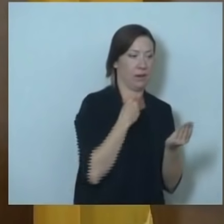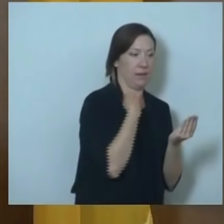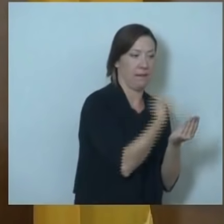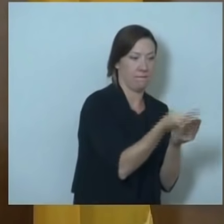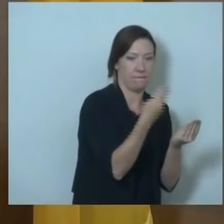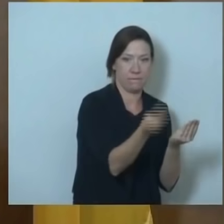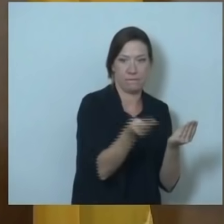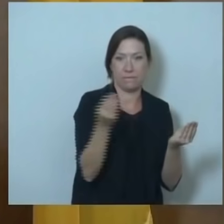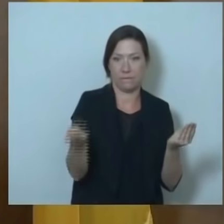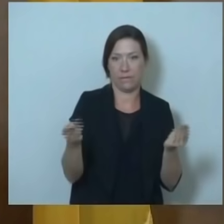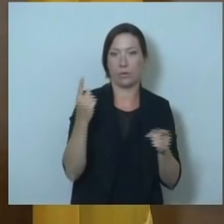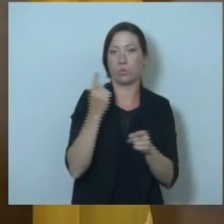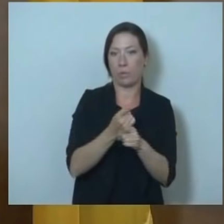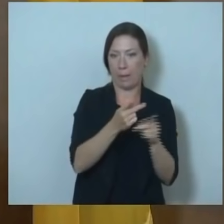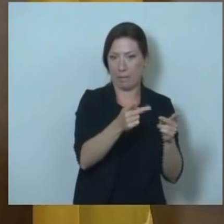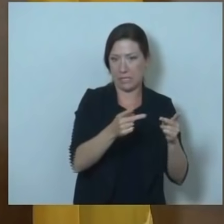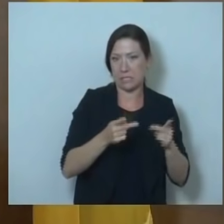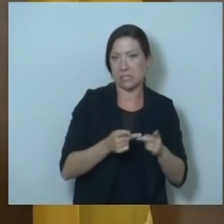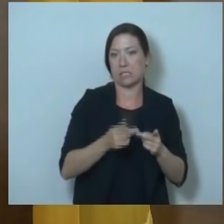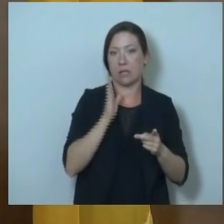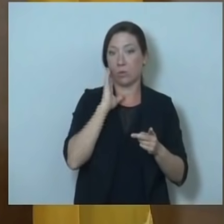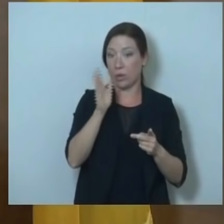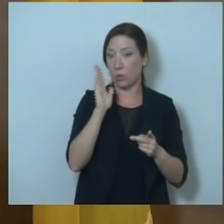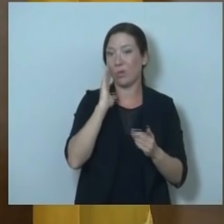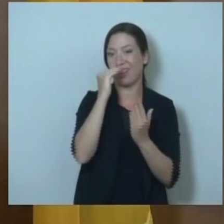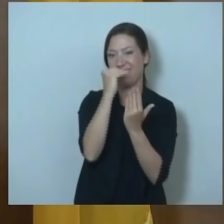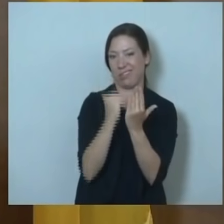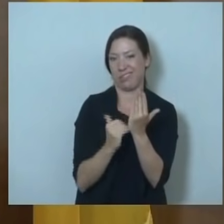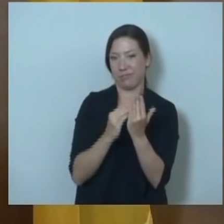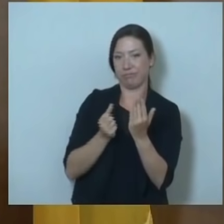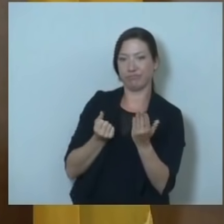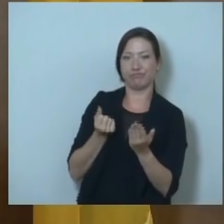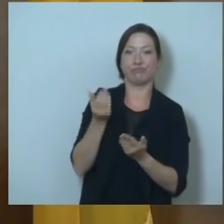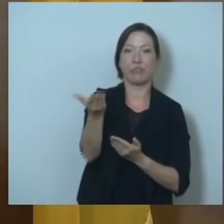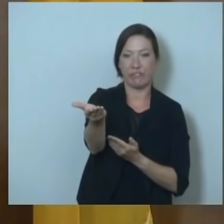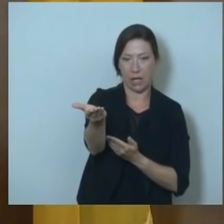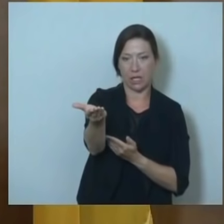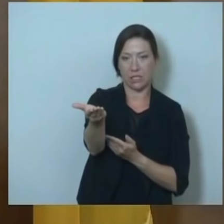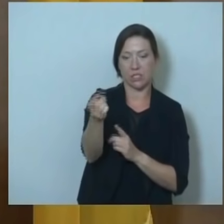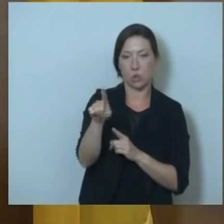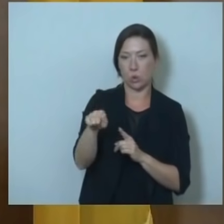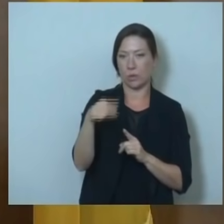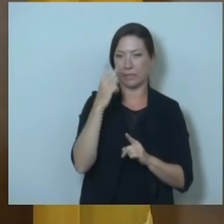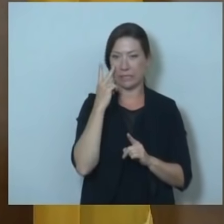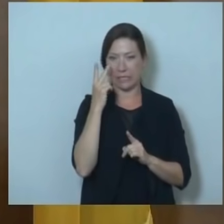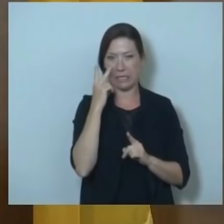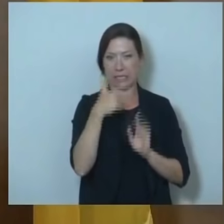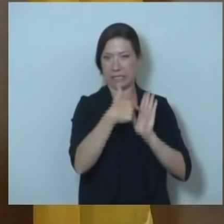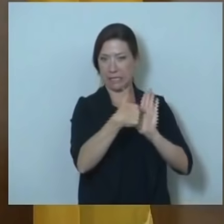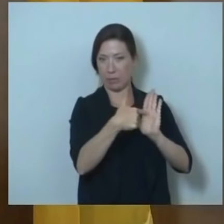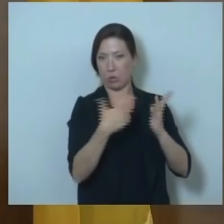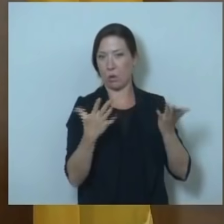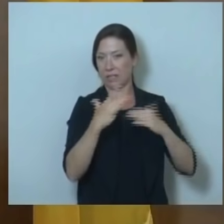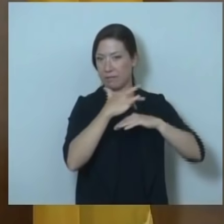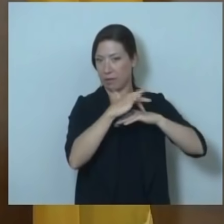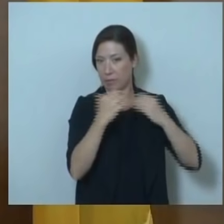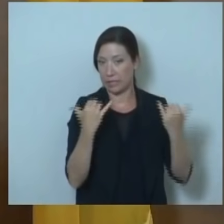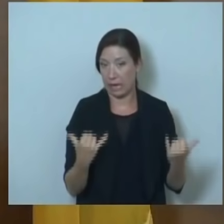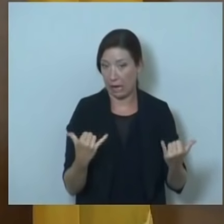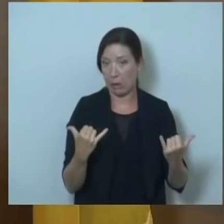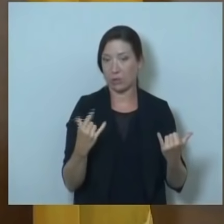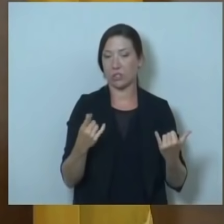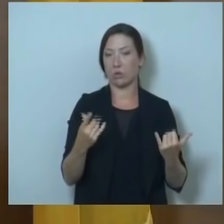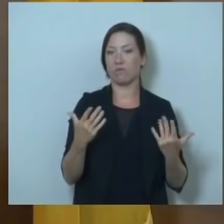go, and we'll give you that distribution list and give you examples of what we have available so that you have